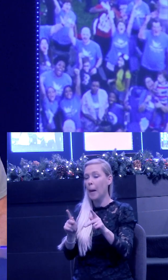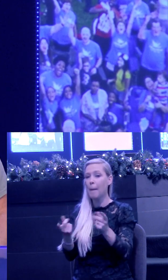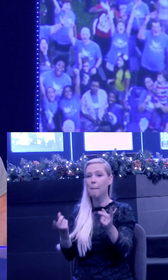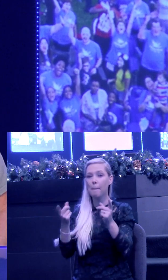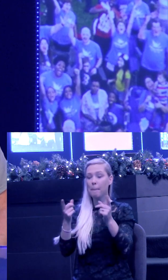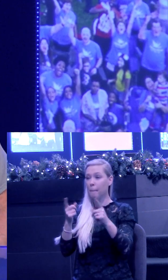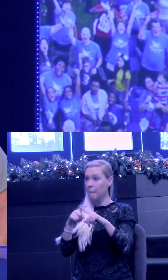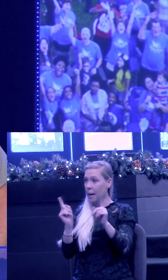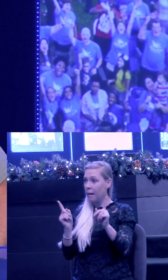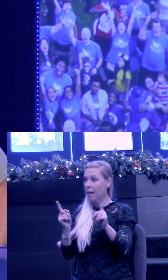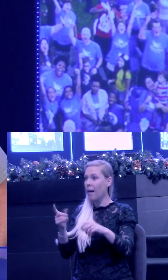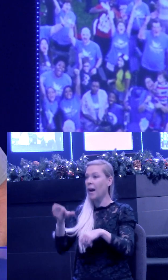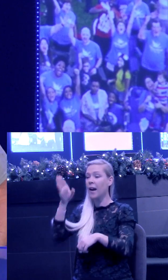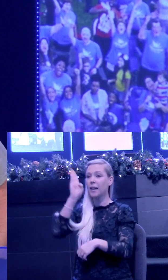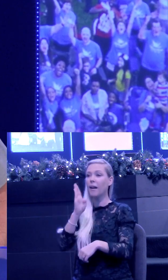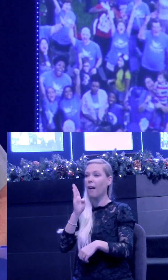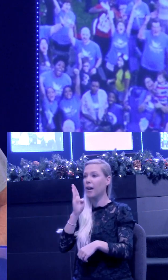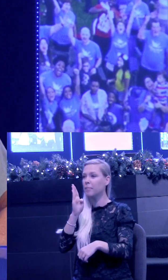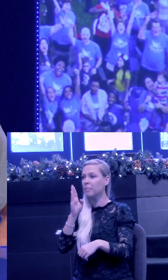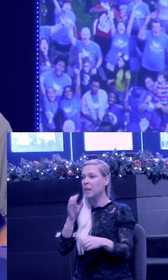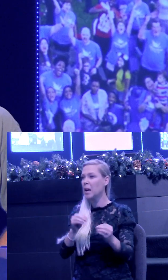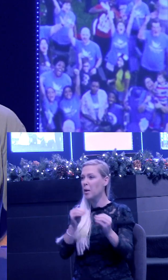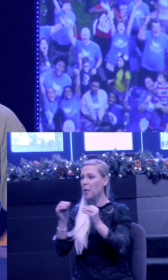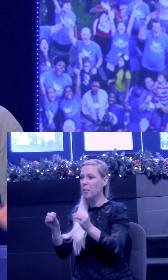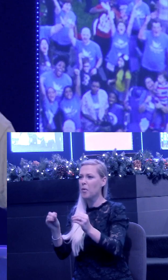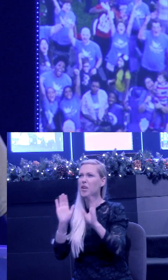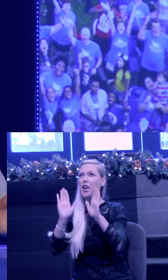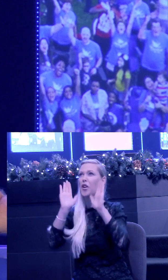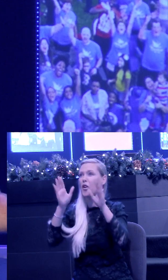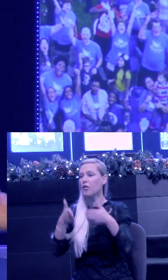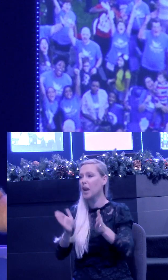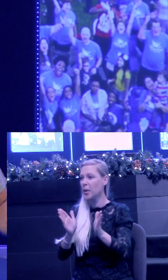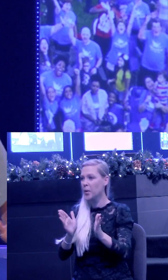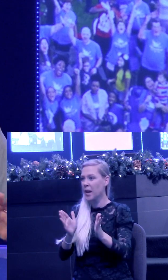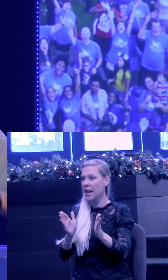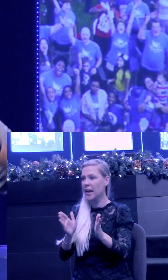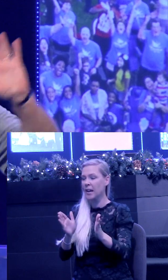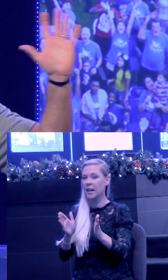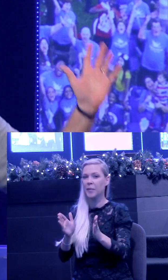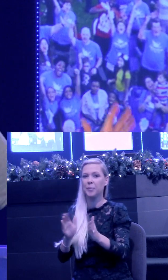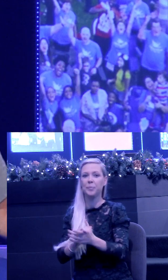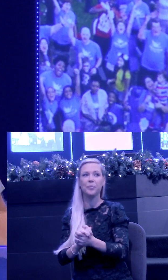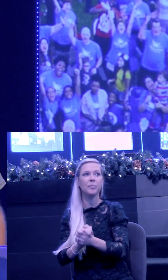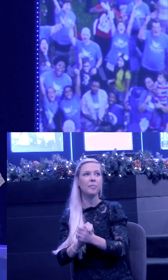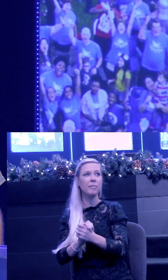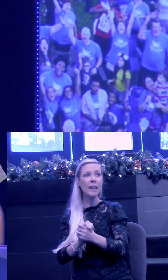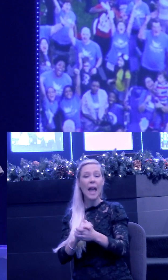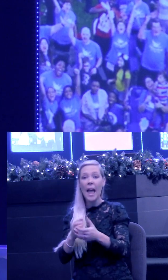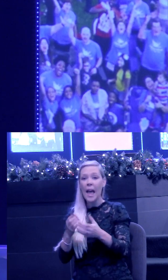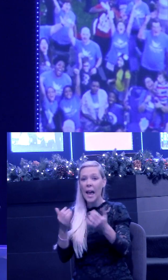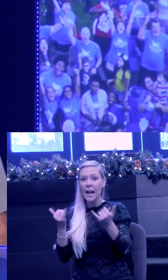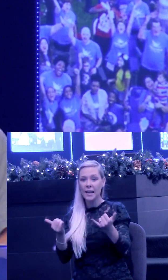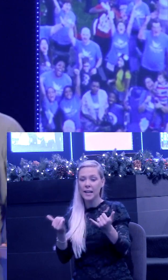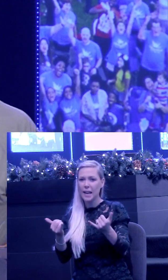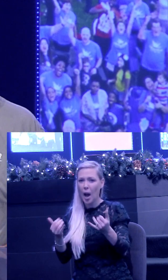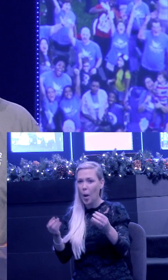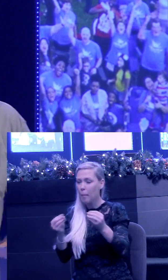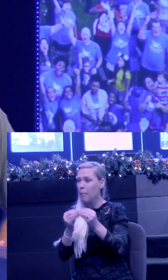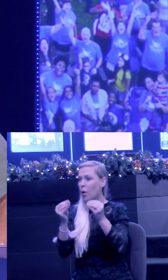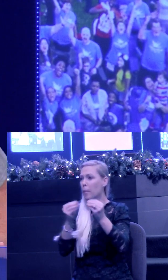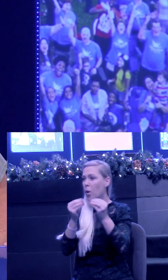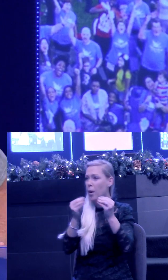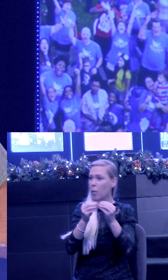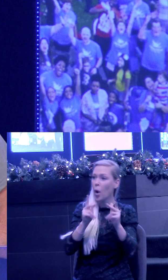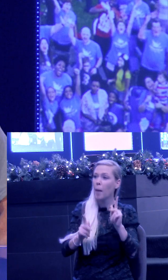of our story, but he did. And then after that, Tim Wallingford came and did a great job of growing community, and I followed Tim, and he